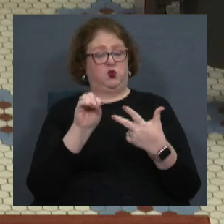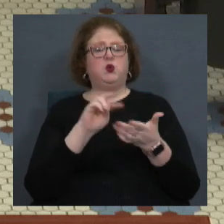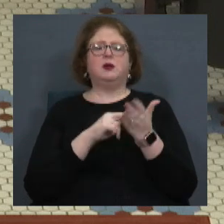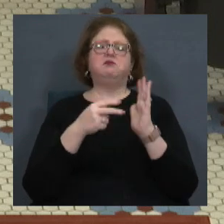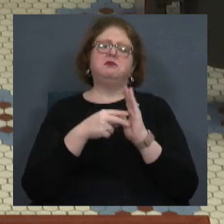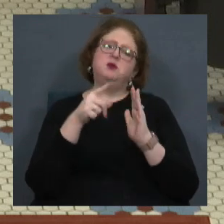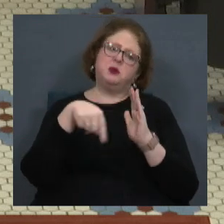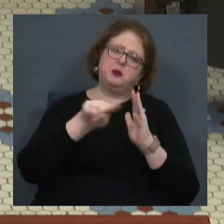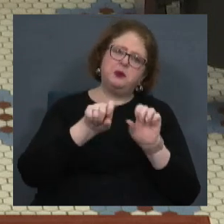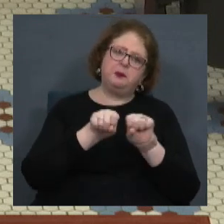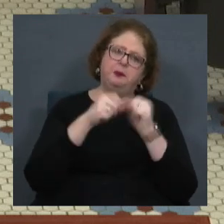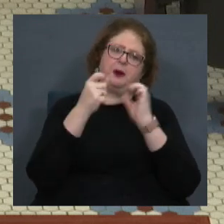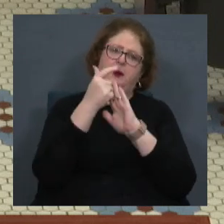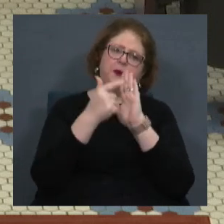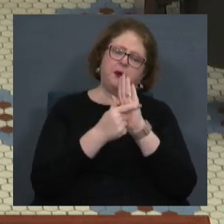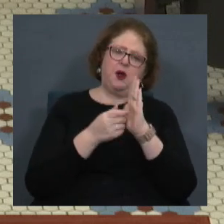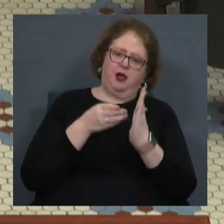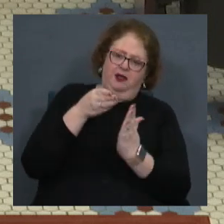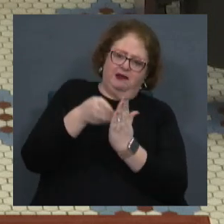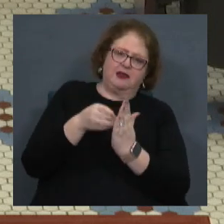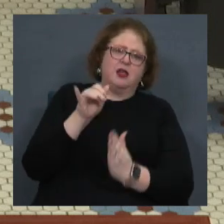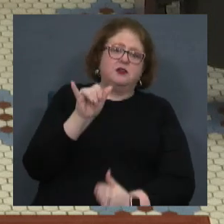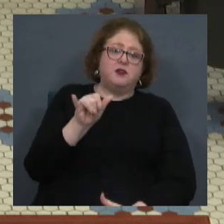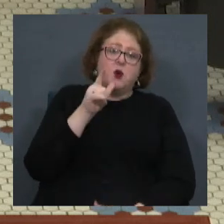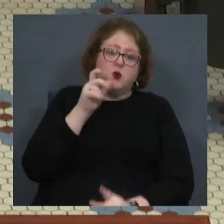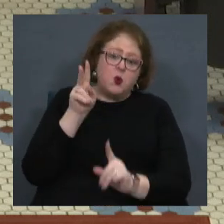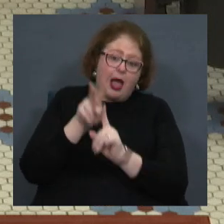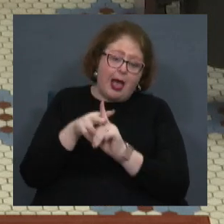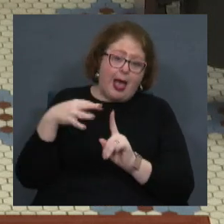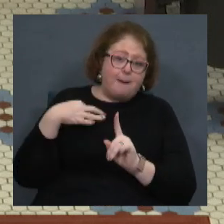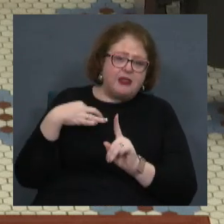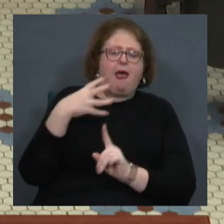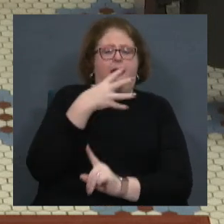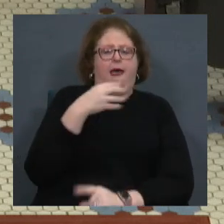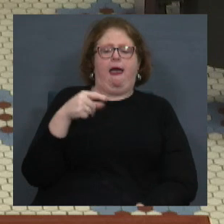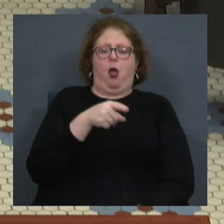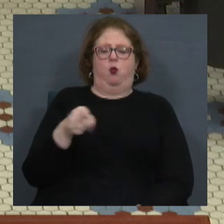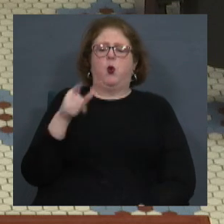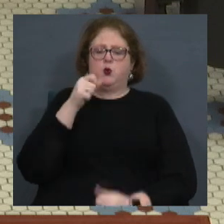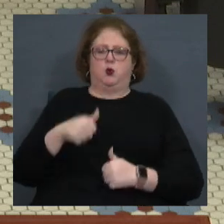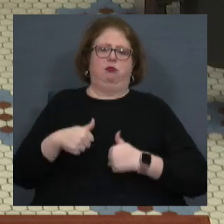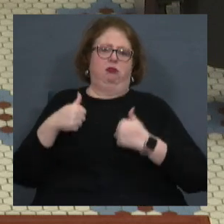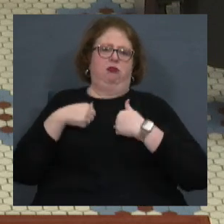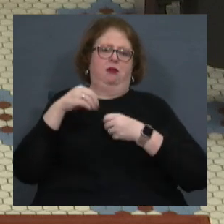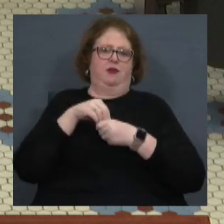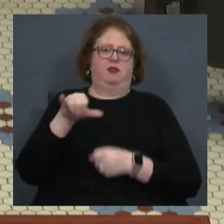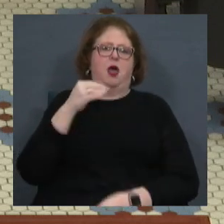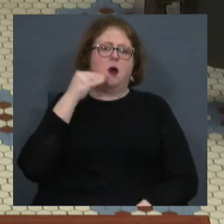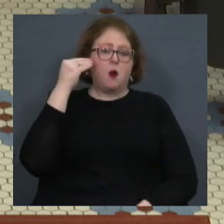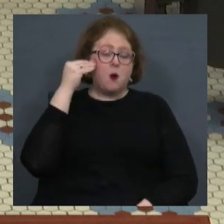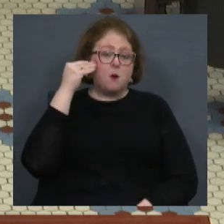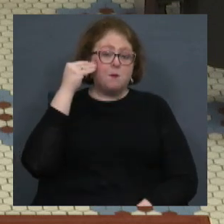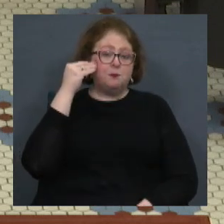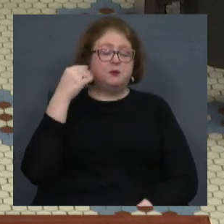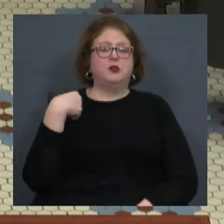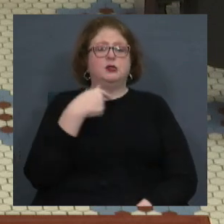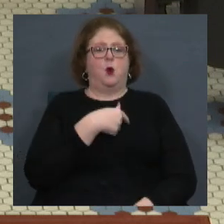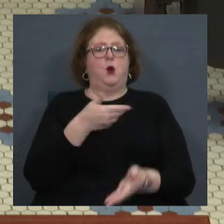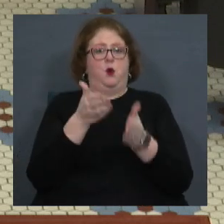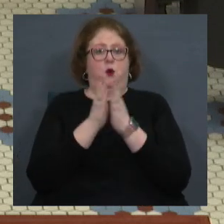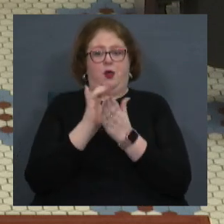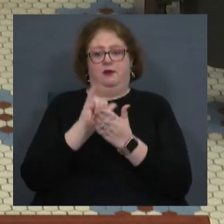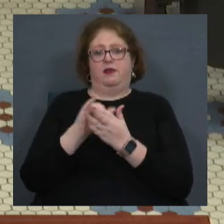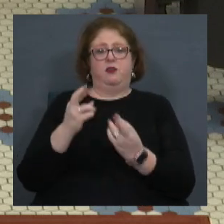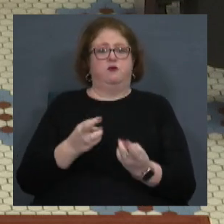the applicant and the residents of this home in question. Therefore, it is hereby requested that the resolution that has